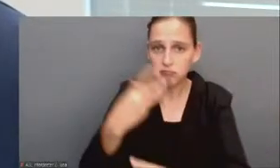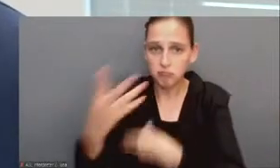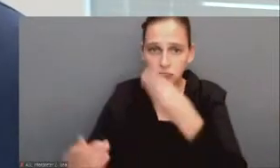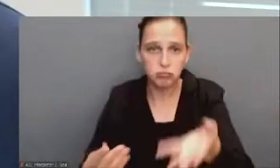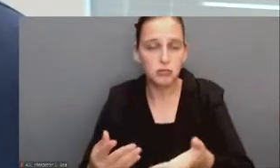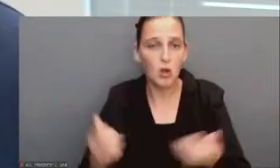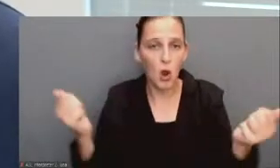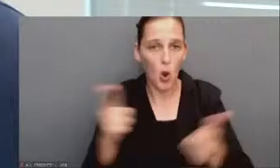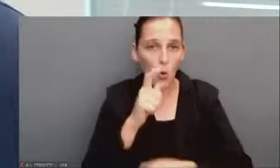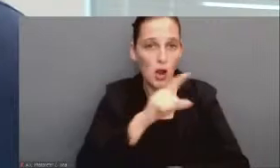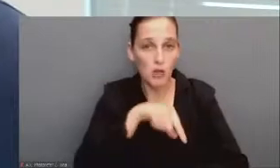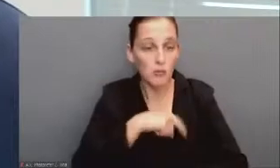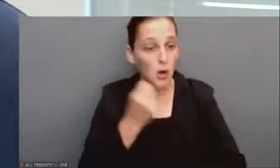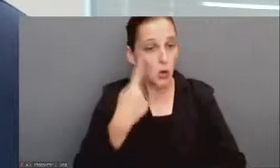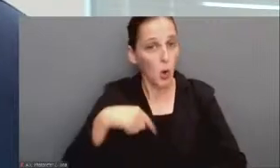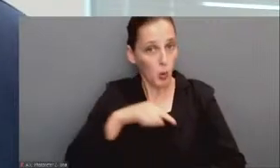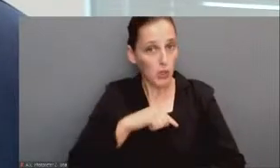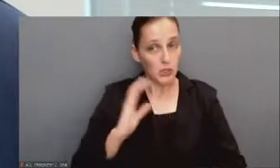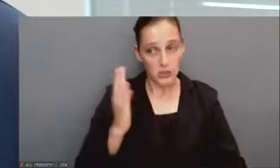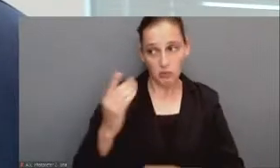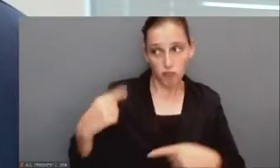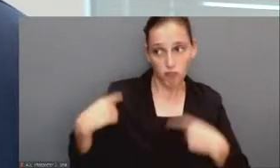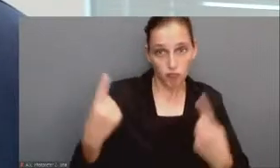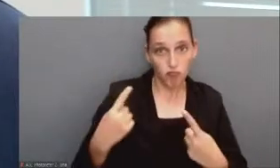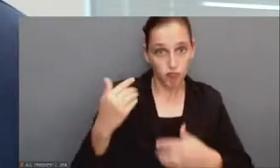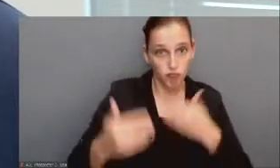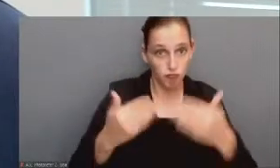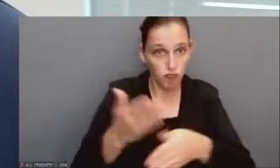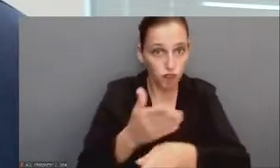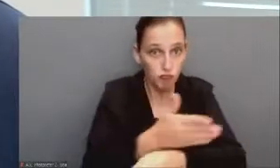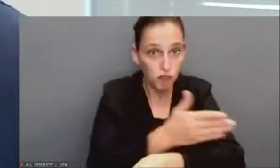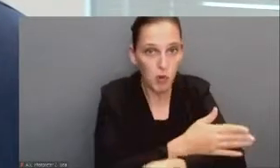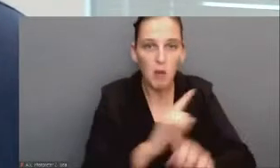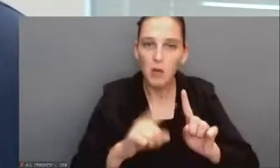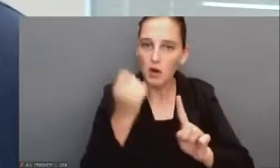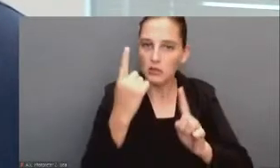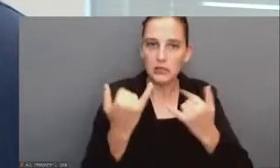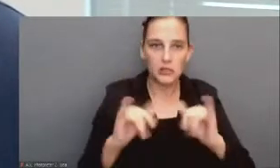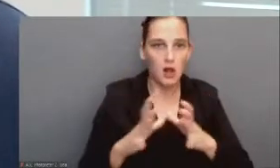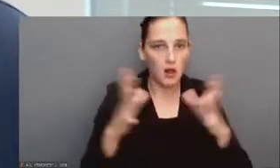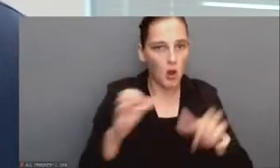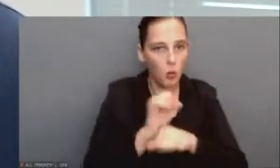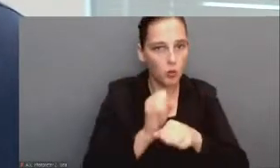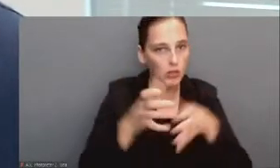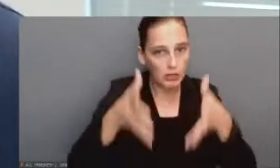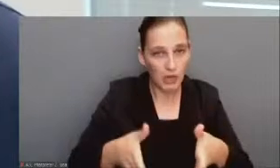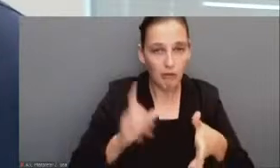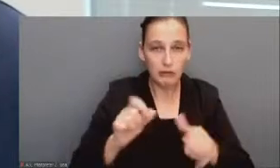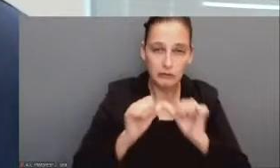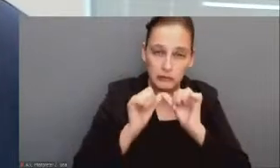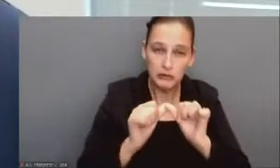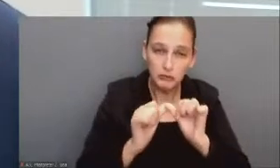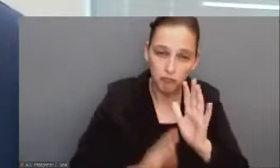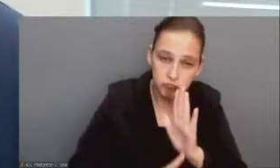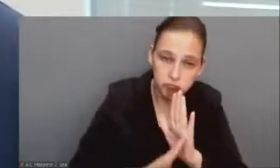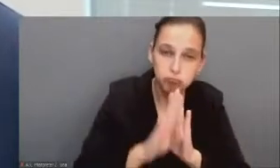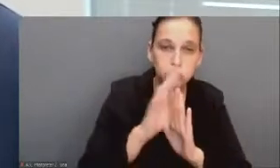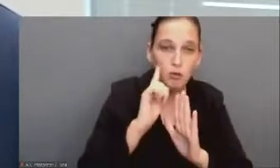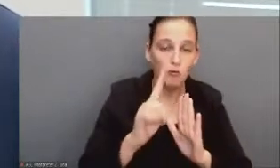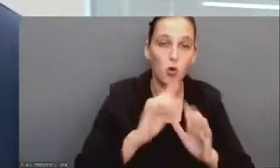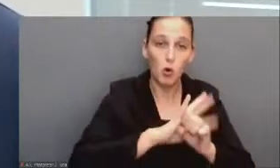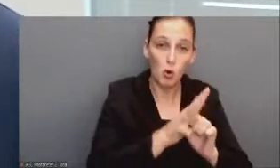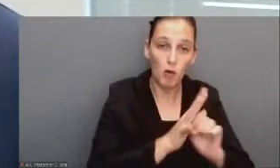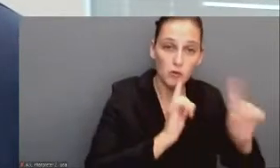work to be done, as you know, to address inequities in our COVID-19 response as well as across the healthcare system.